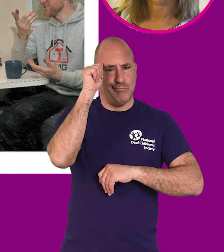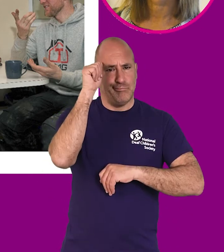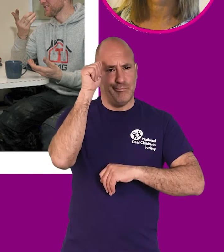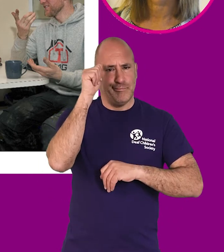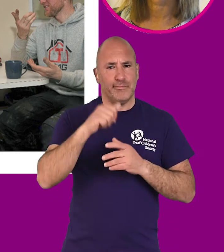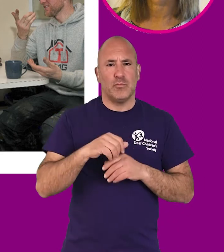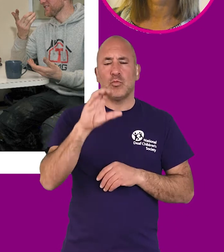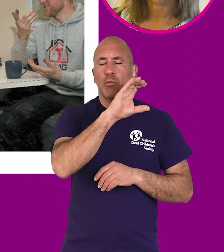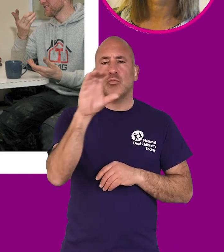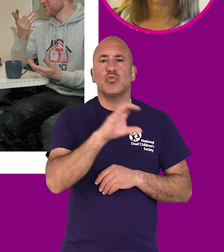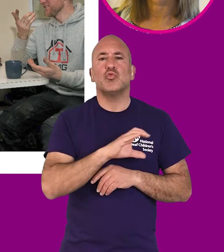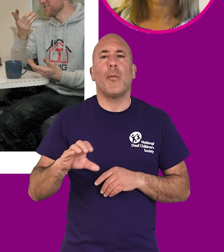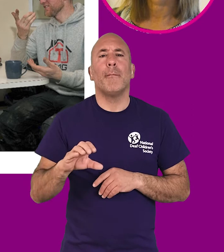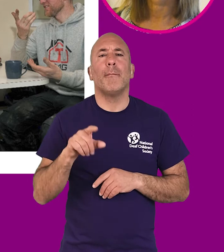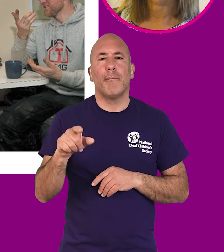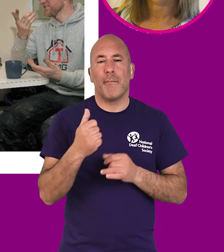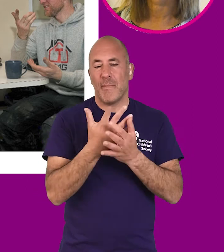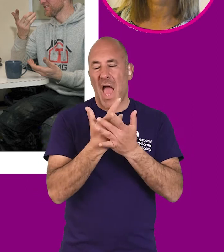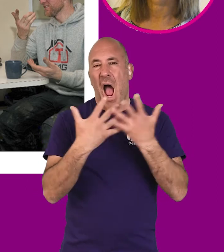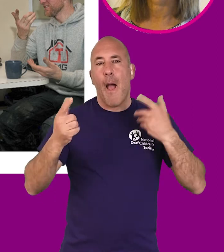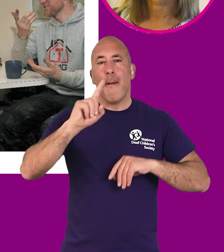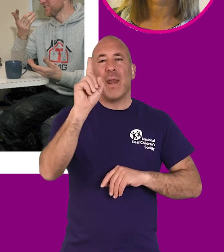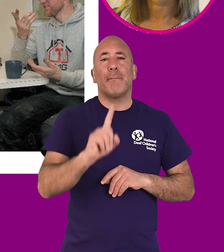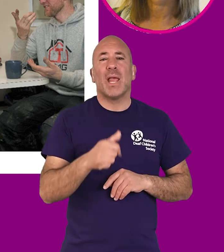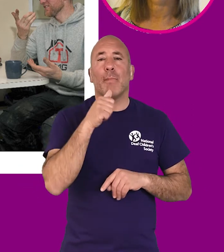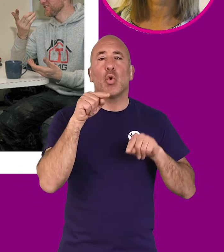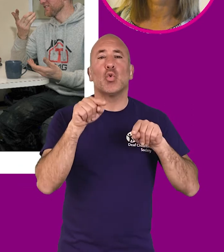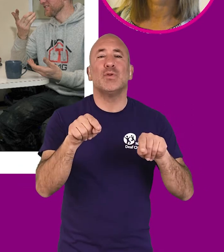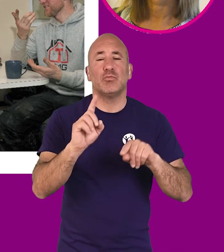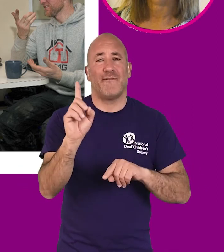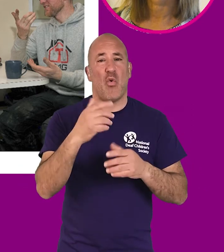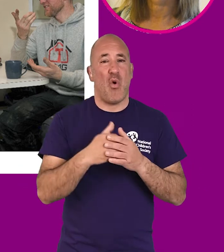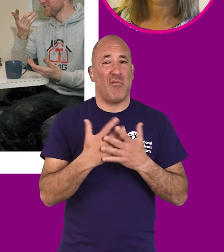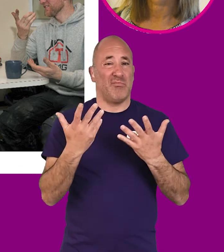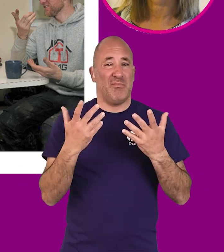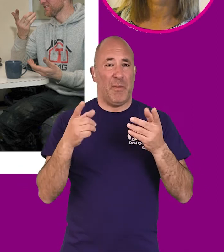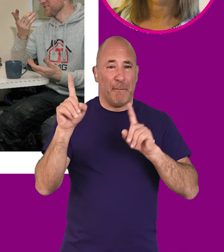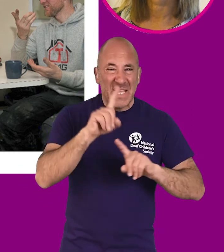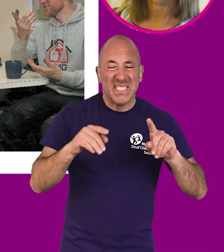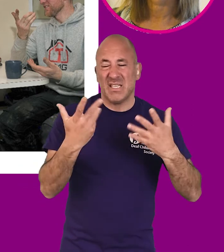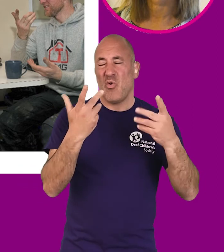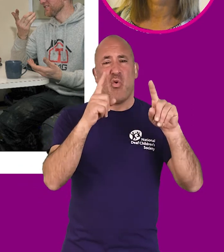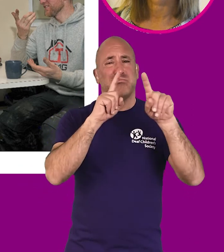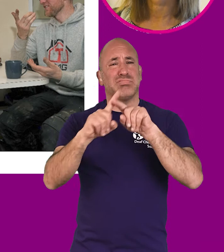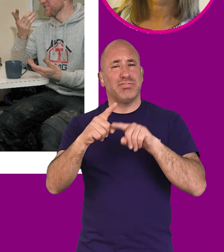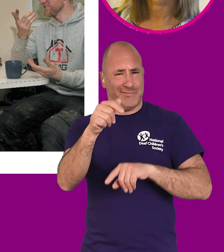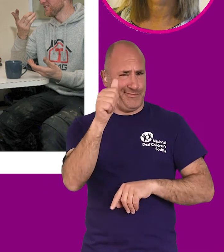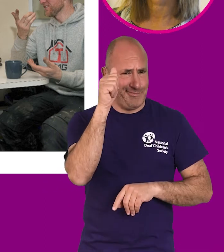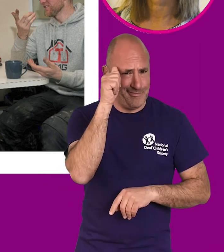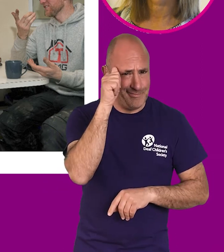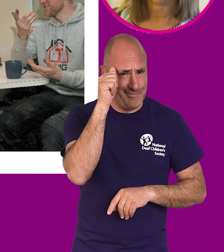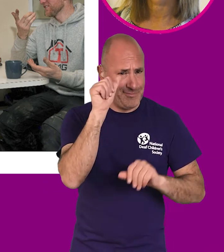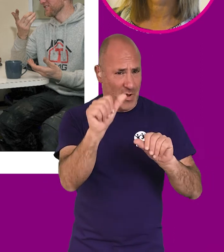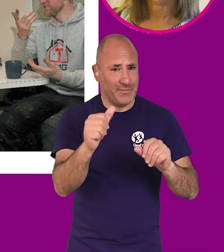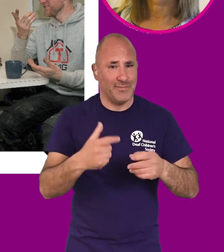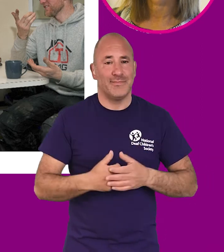I'm sure you are all well aware of how many people are using Zoom for meetings and for all kinds of different